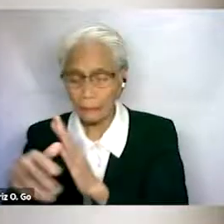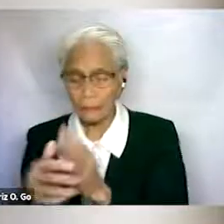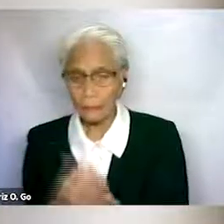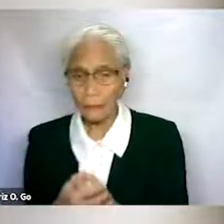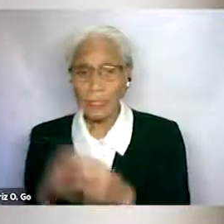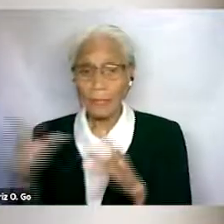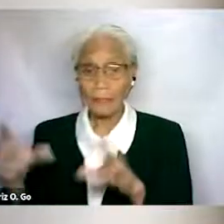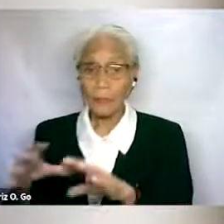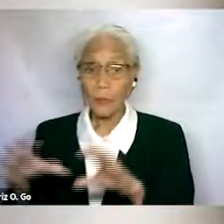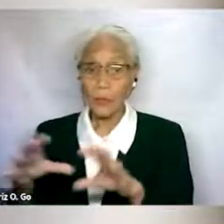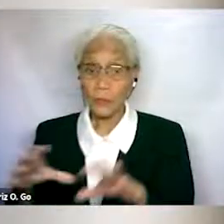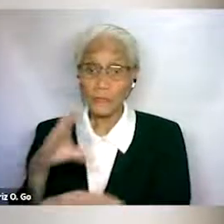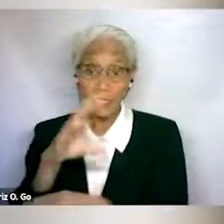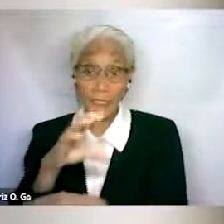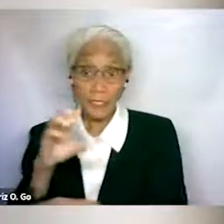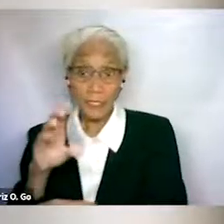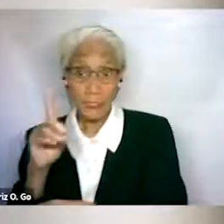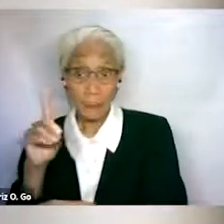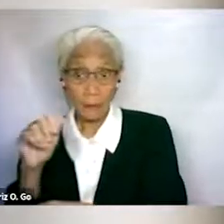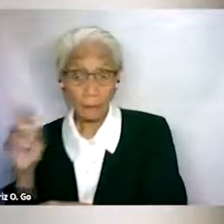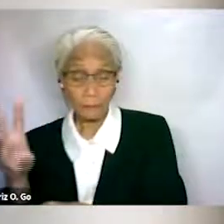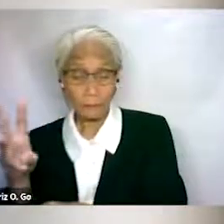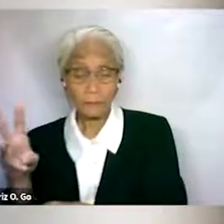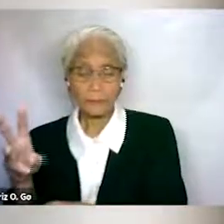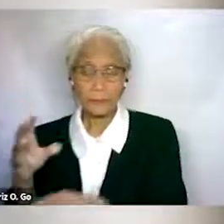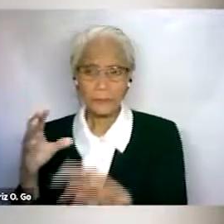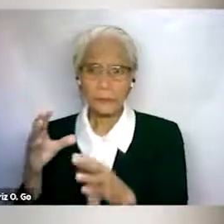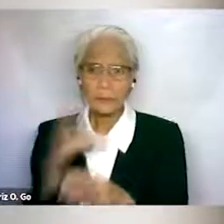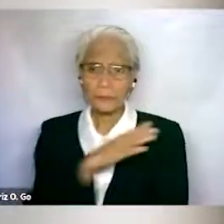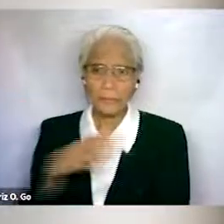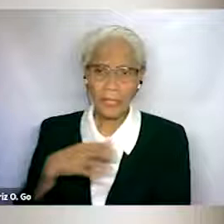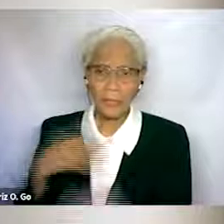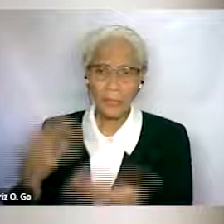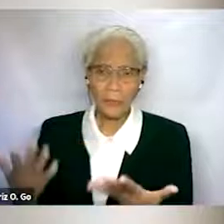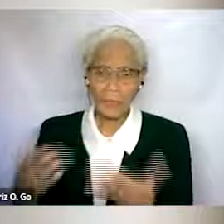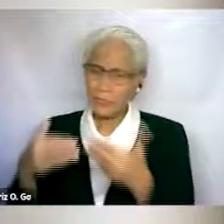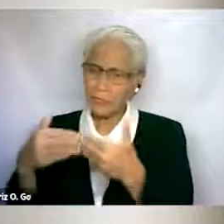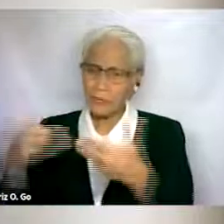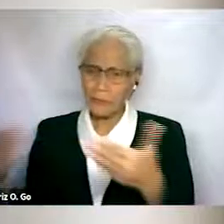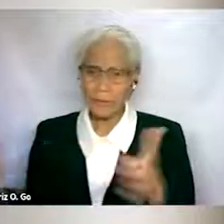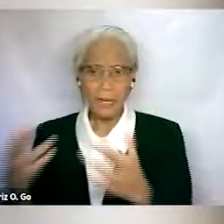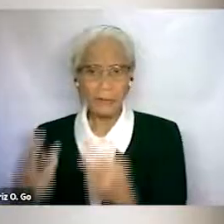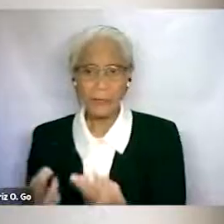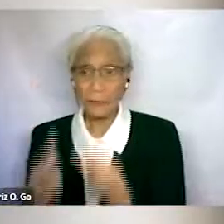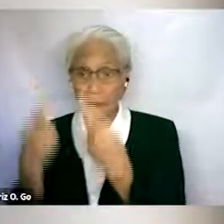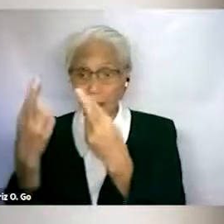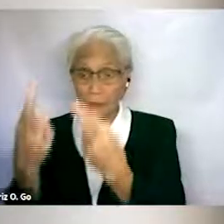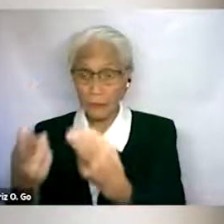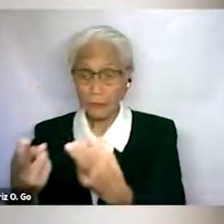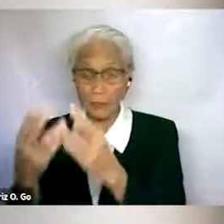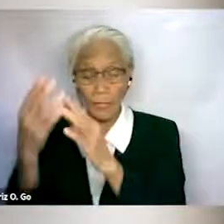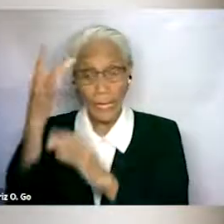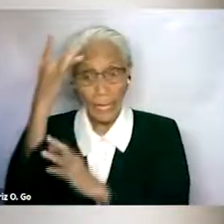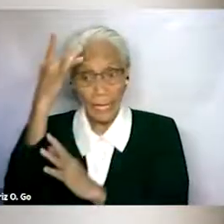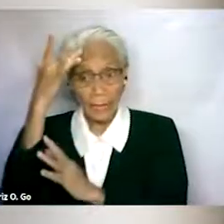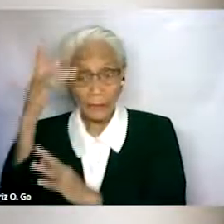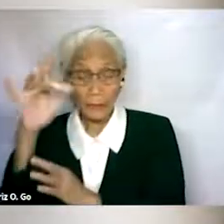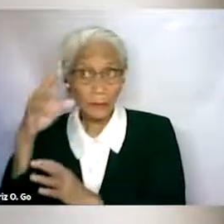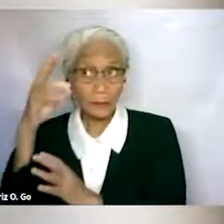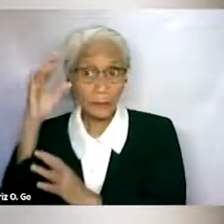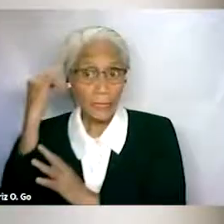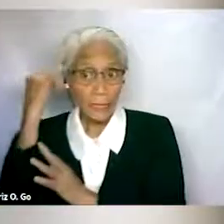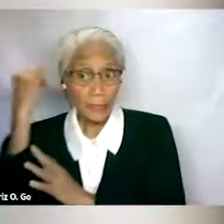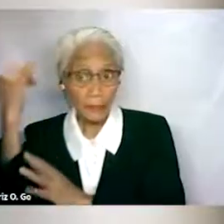substantive equality. And CEDAW in its work has really highlighted, particularly in the general recommendation, what it means when it